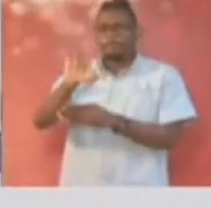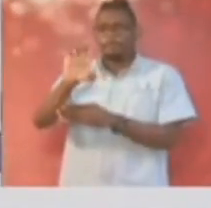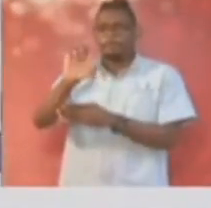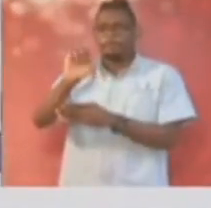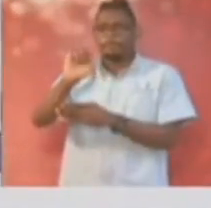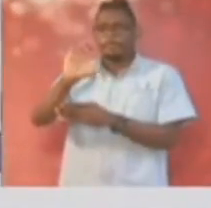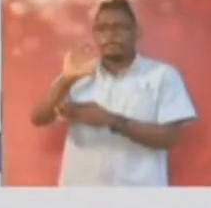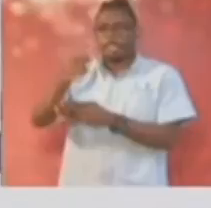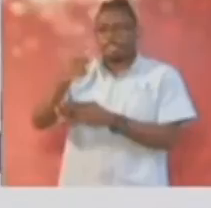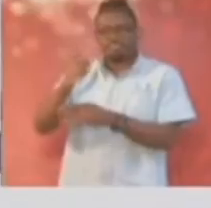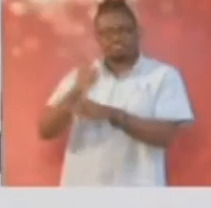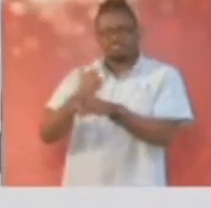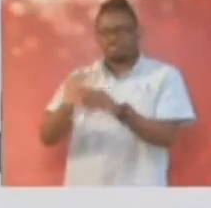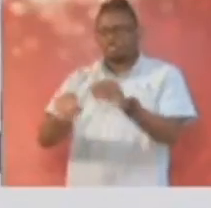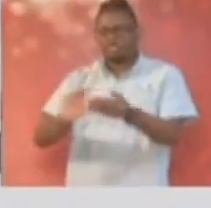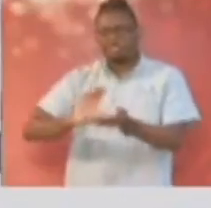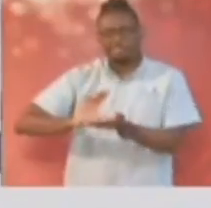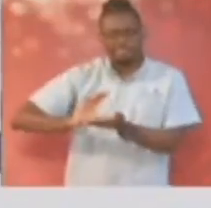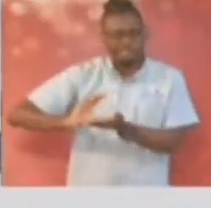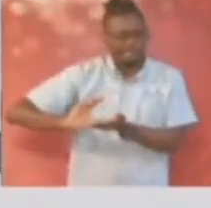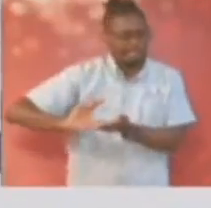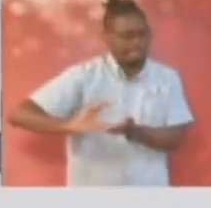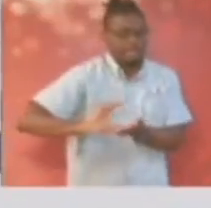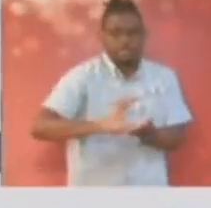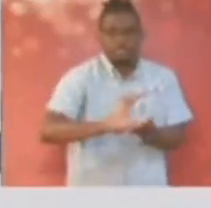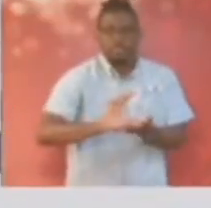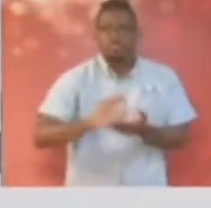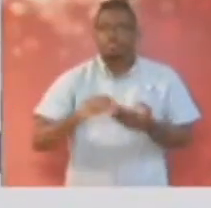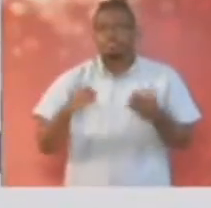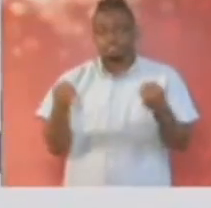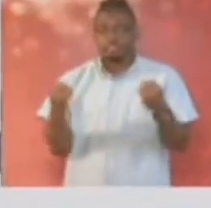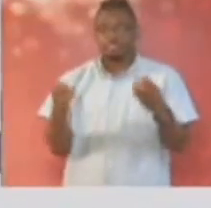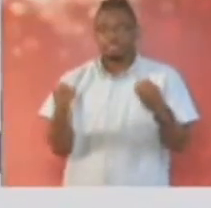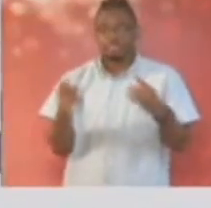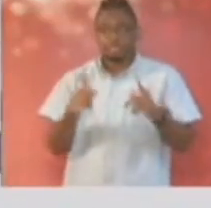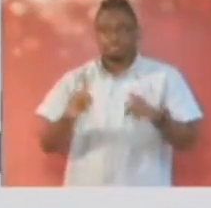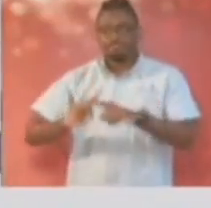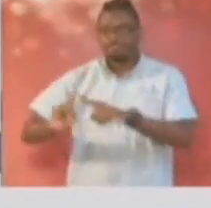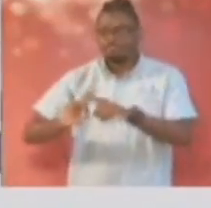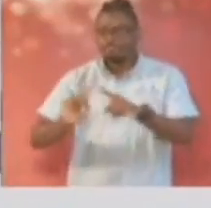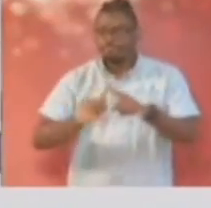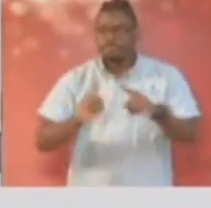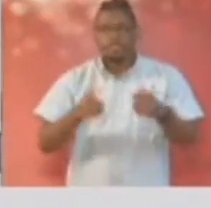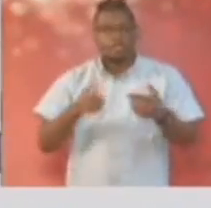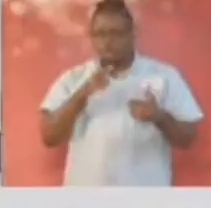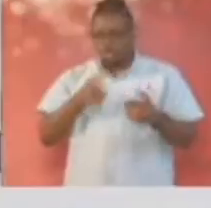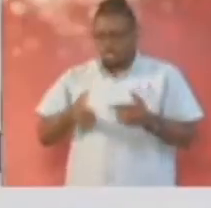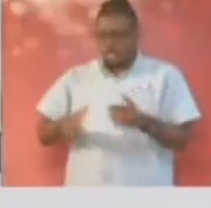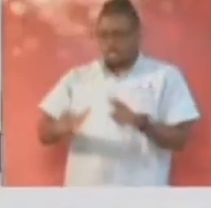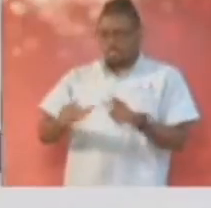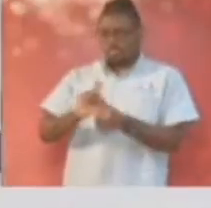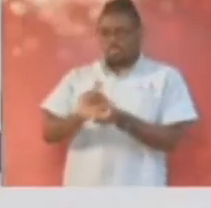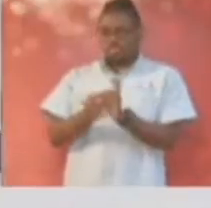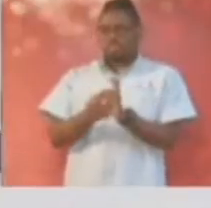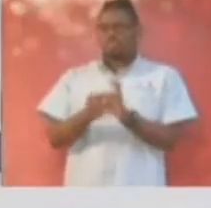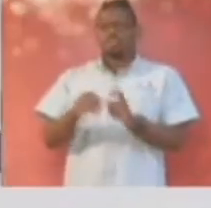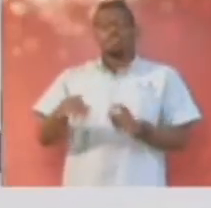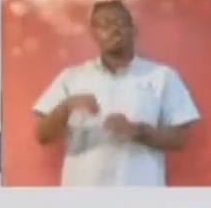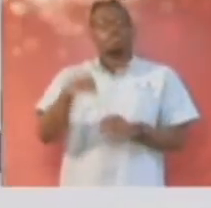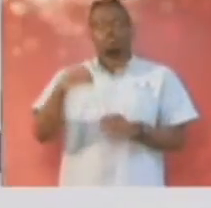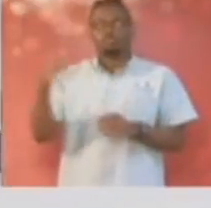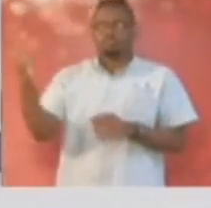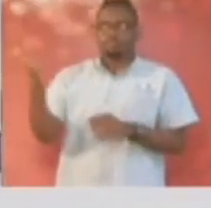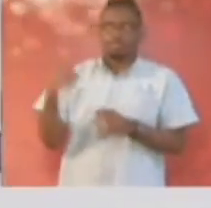lot of things, and it has, we must not let it change our spirit. We will still celebrate Diwali and have fun